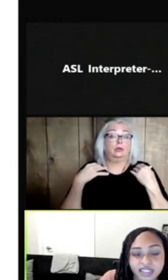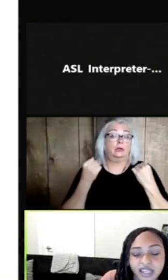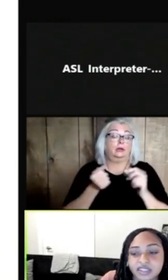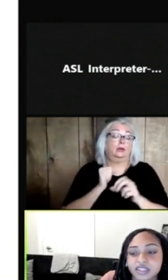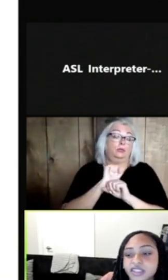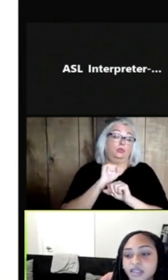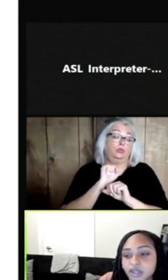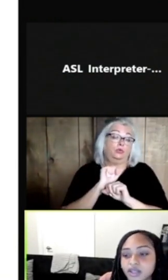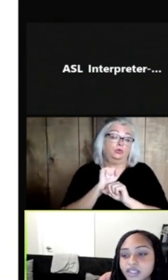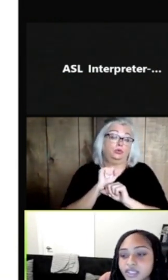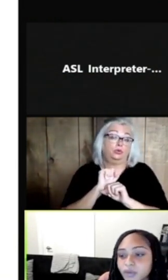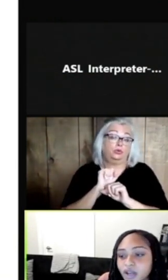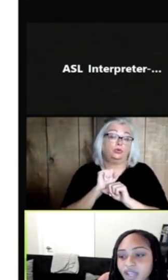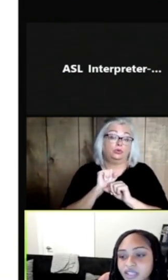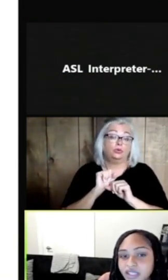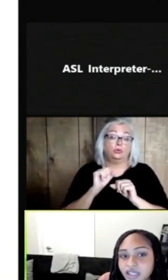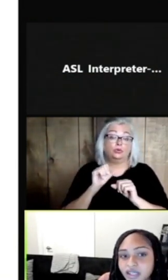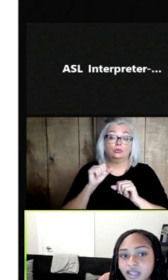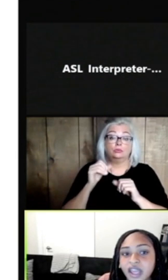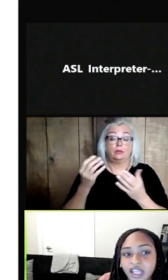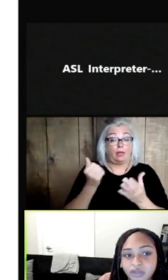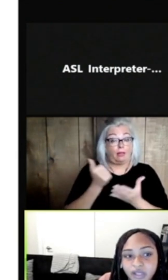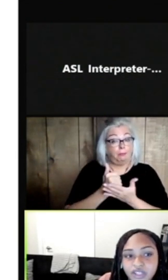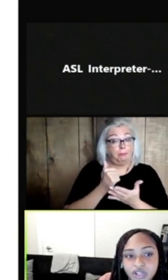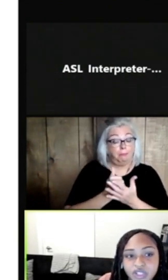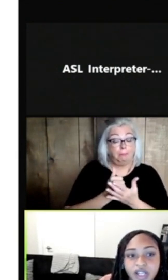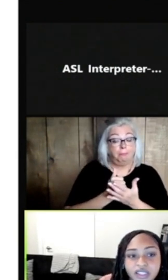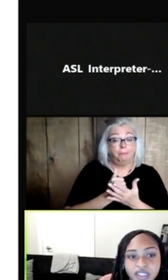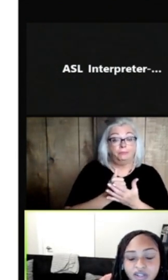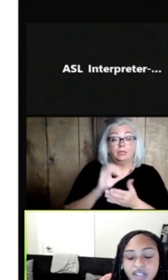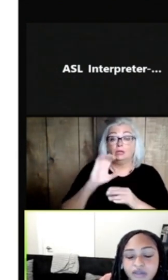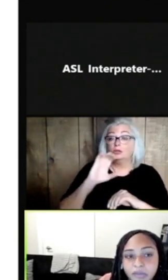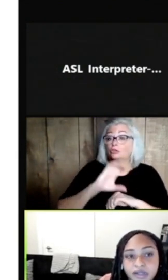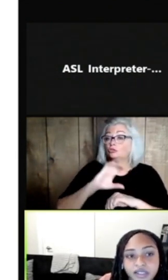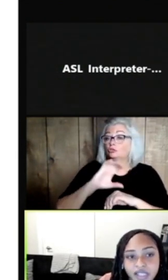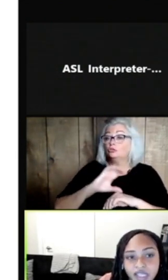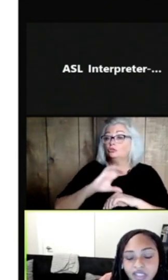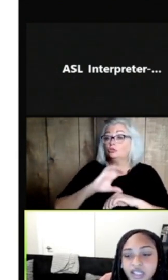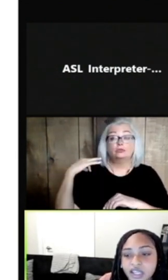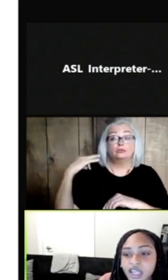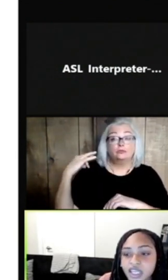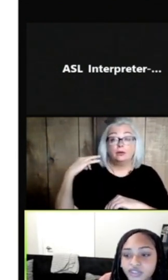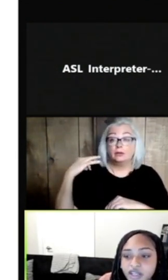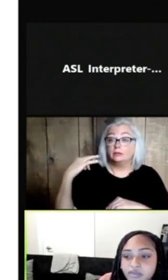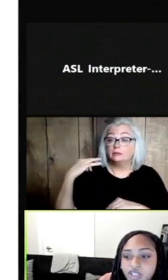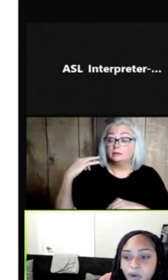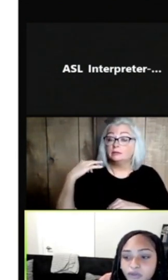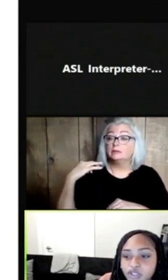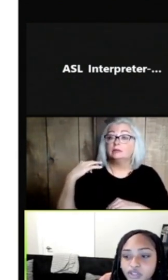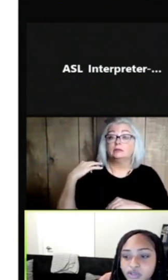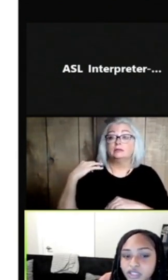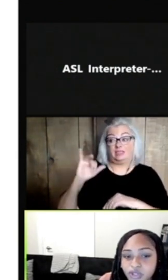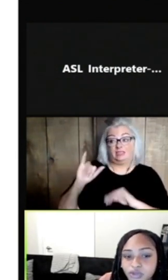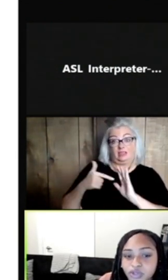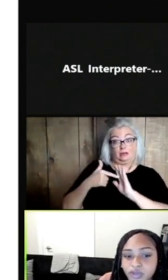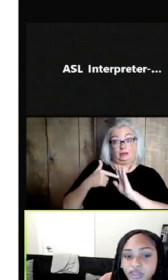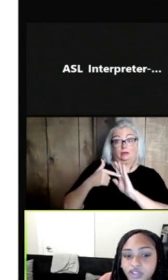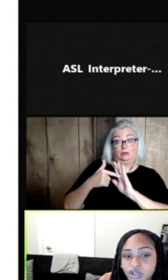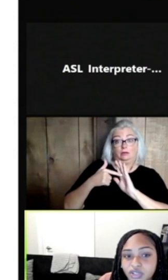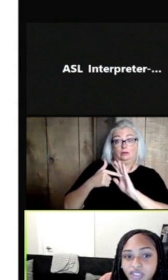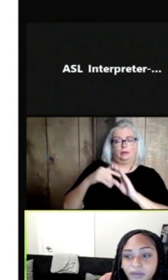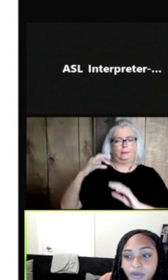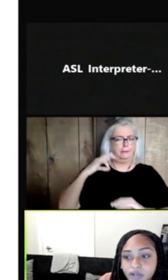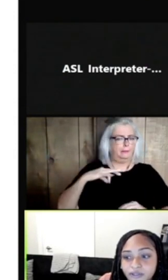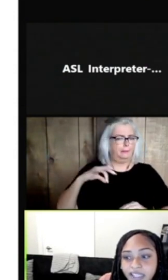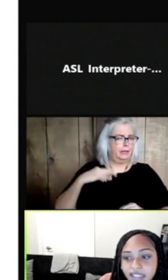and insight into these communities that we are vaccinating, as well as church volunteers. That representation is very much helpful to those individuals within